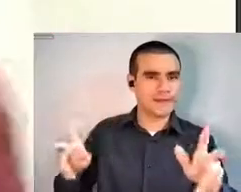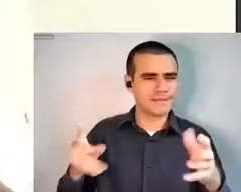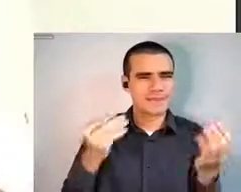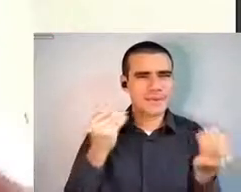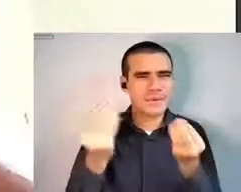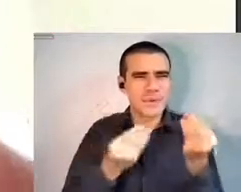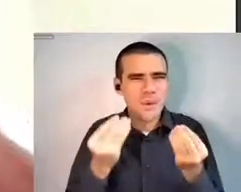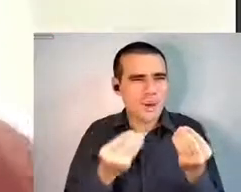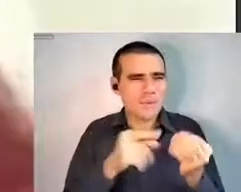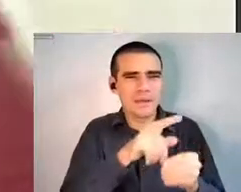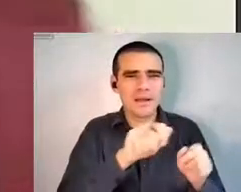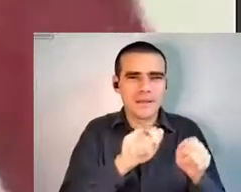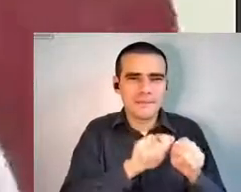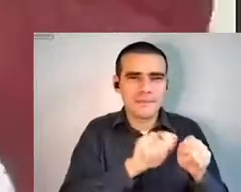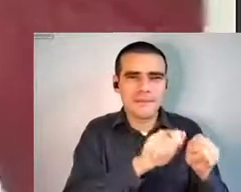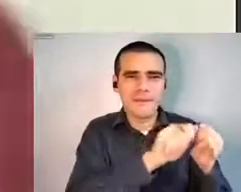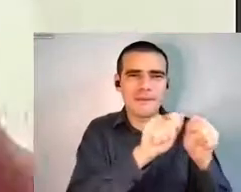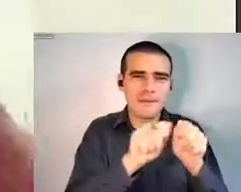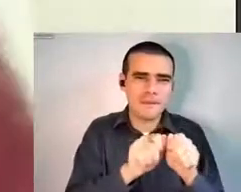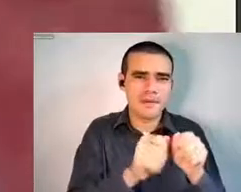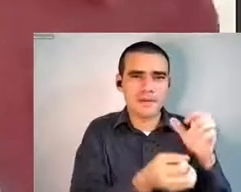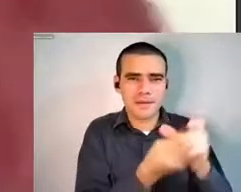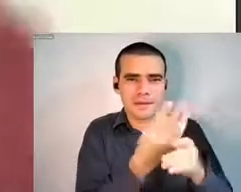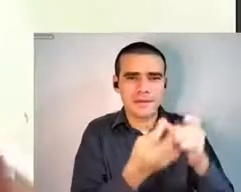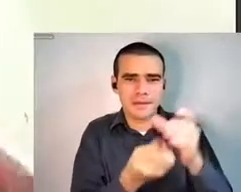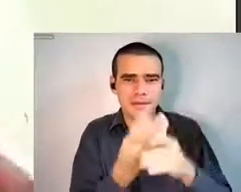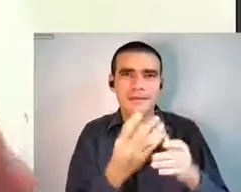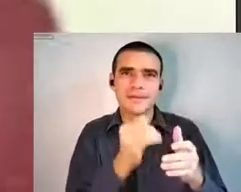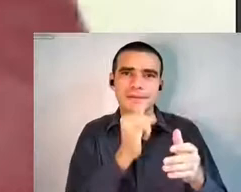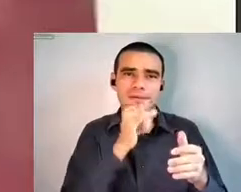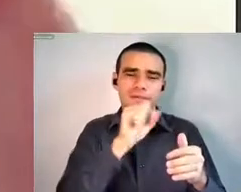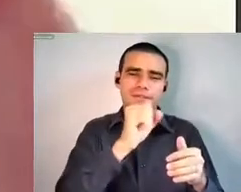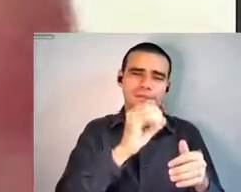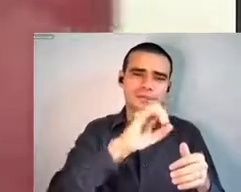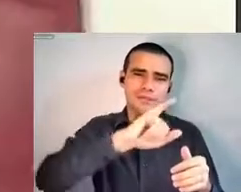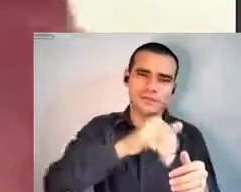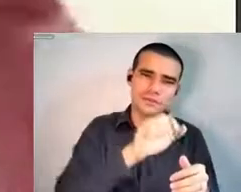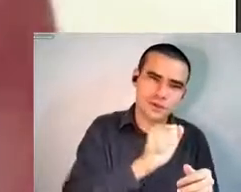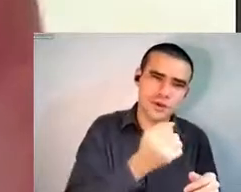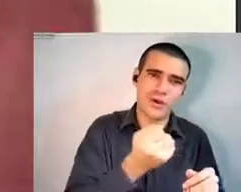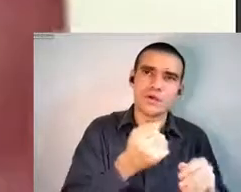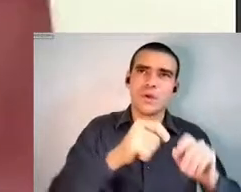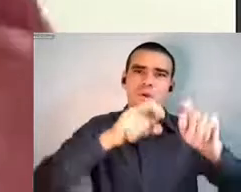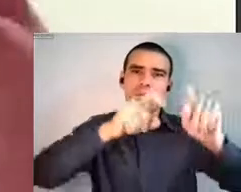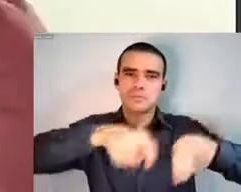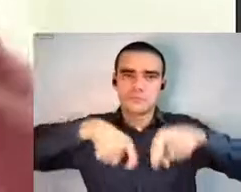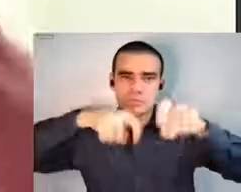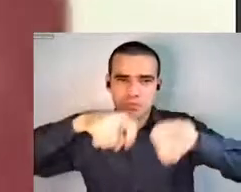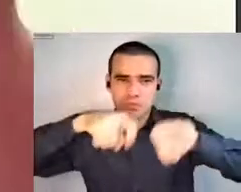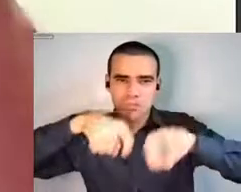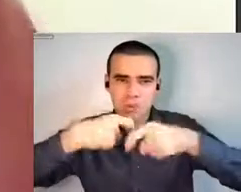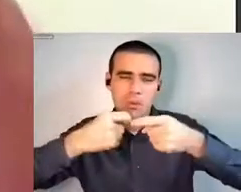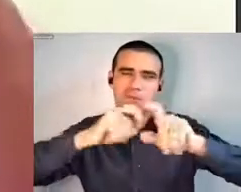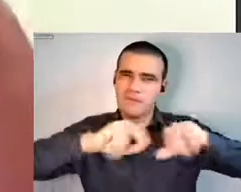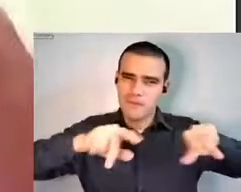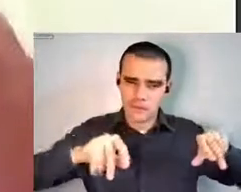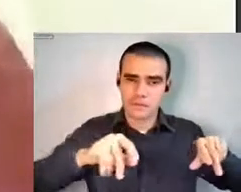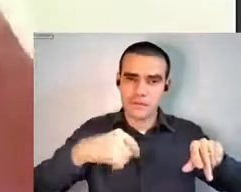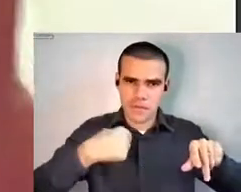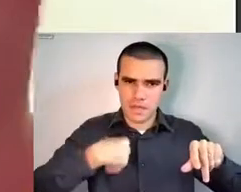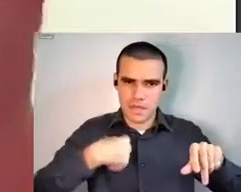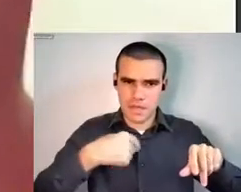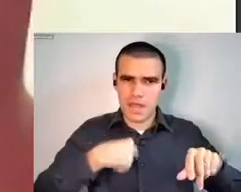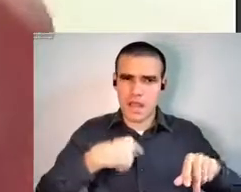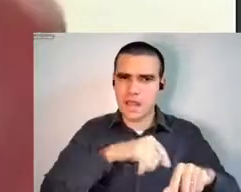this between the productive chains? And I'm not criticizing the soy industry or cattle industry, but I'm just talking about